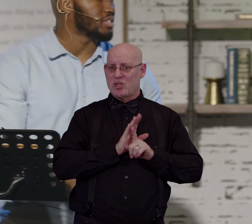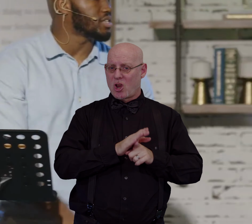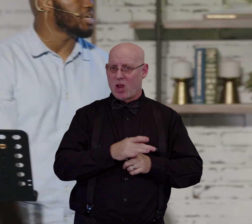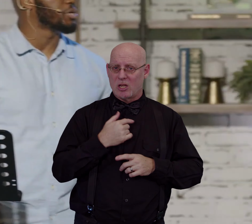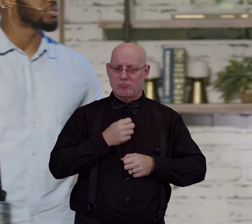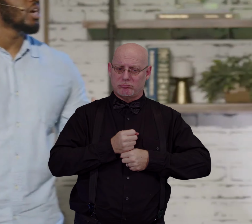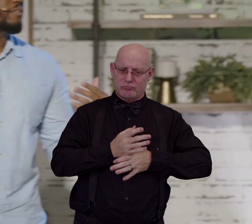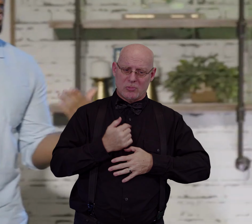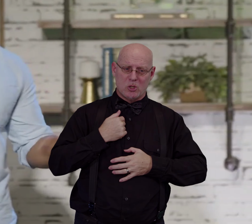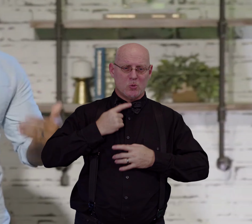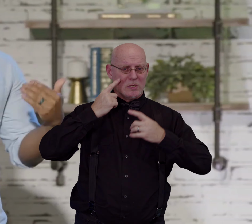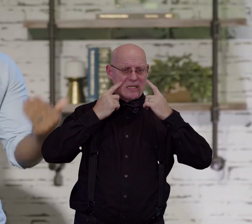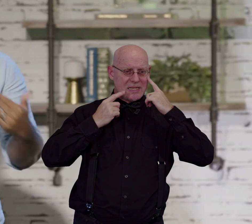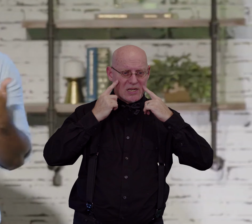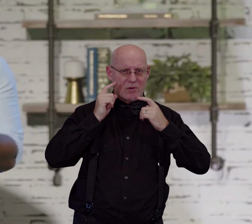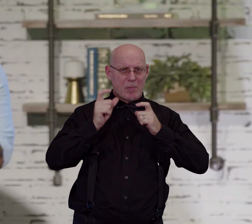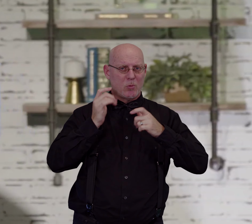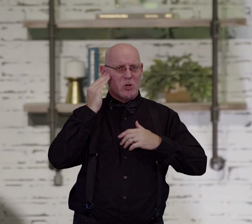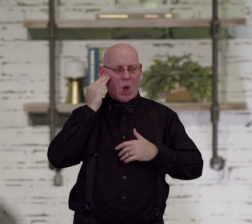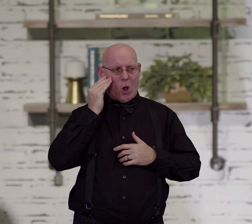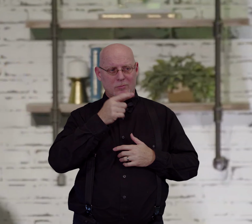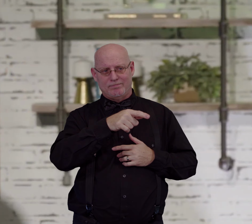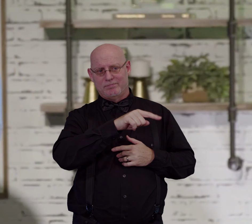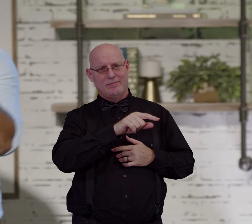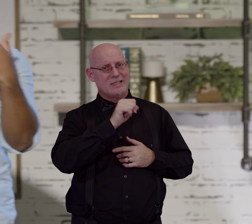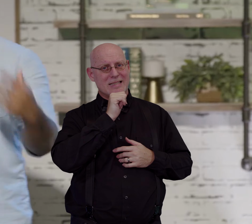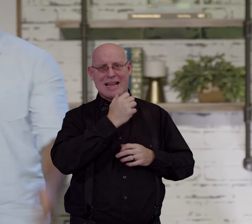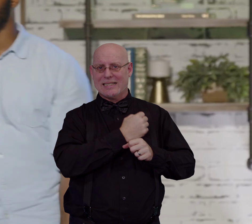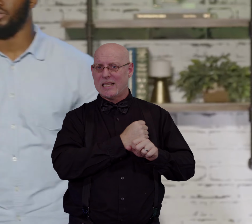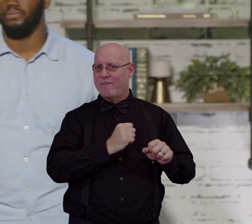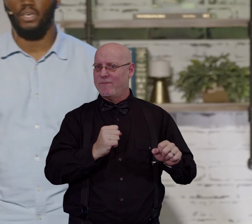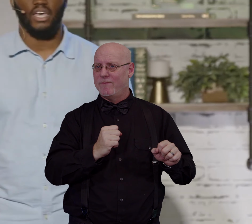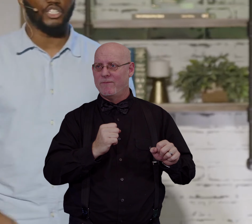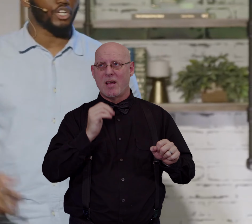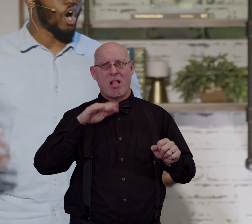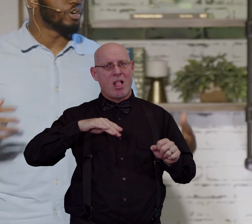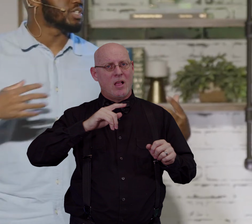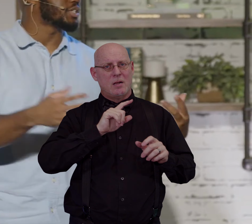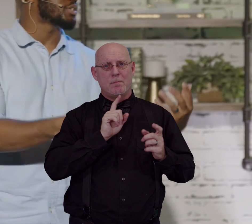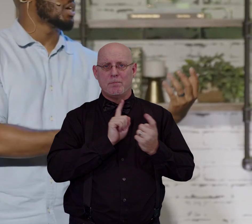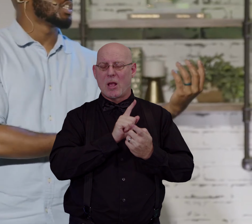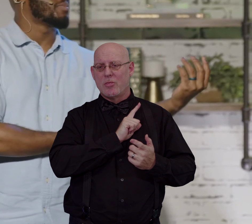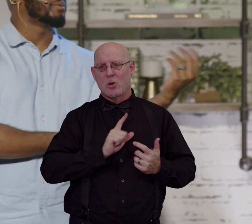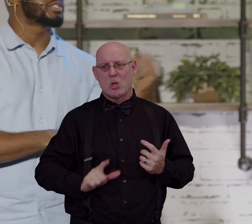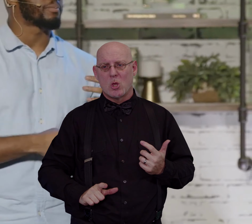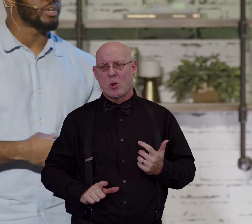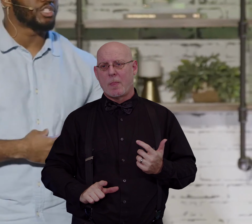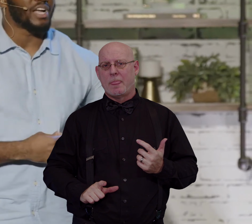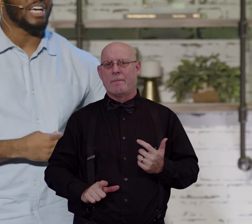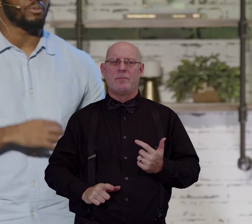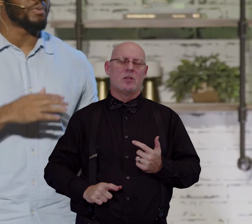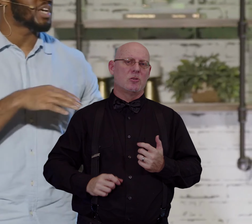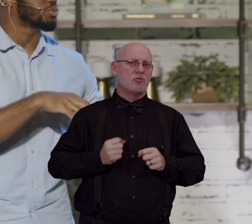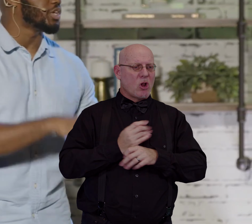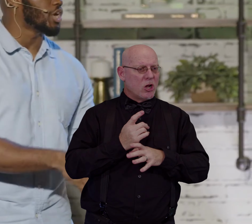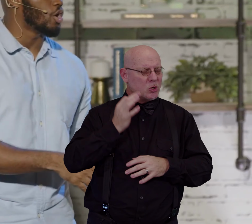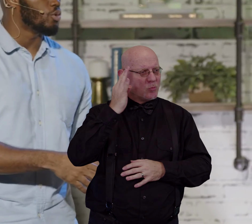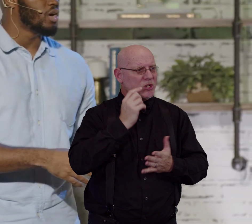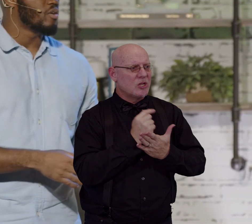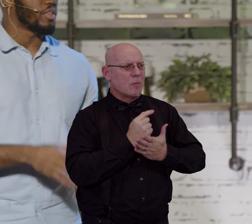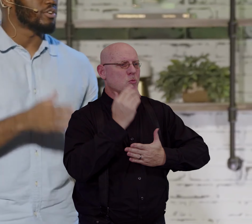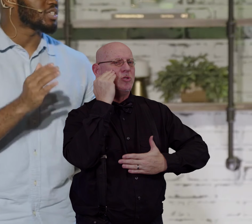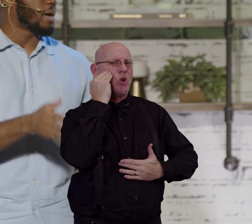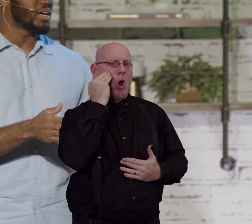drive us to tears for those who we know who do not know the Lord. It should cause us to be able to preach the gospel because we